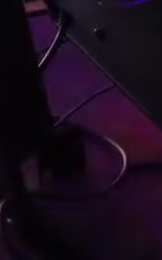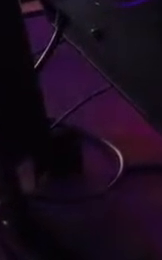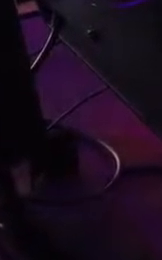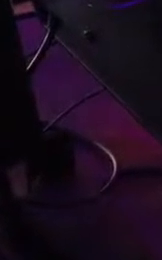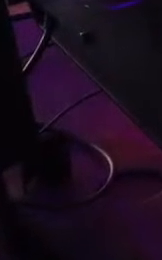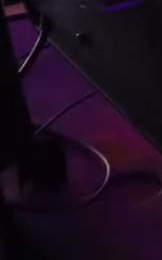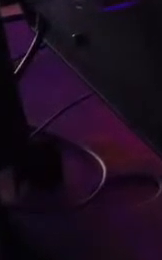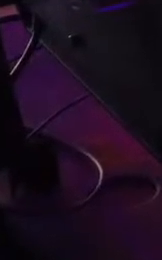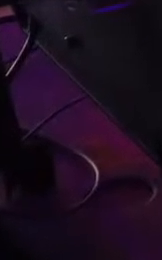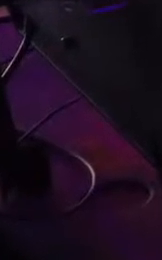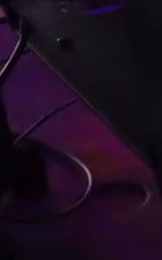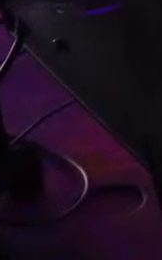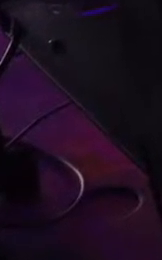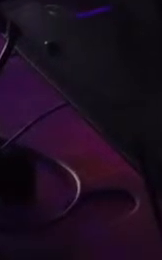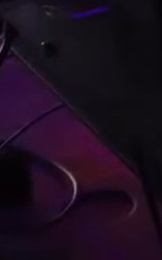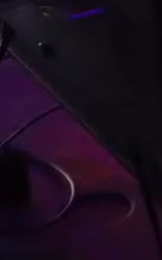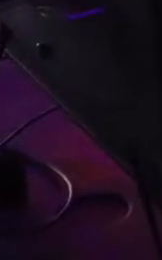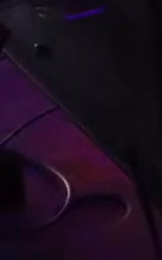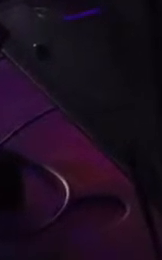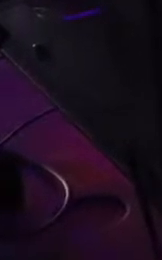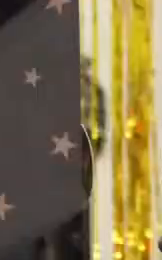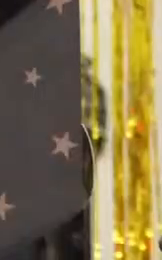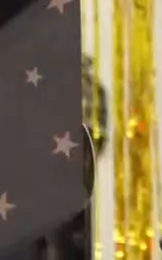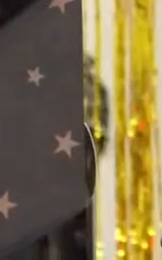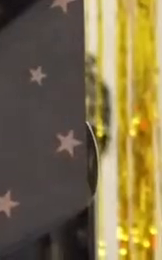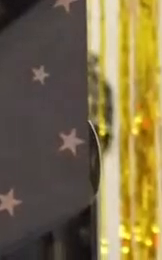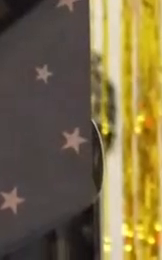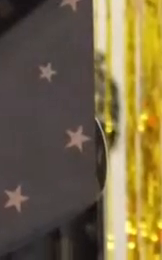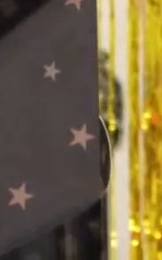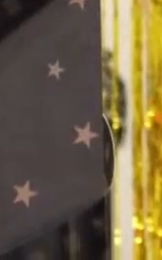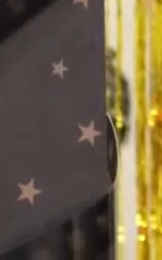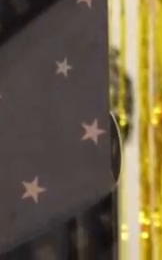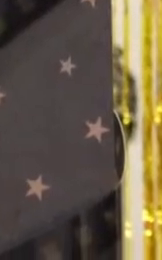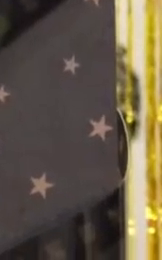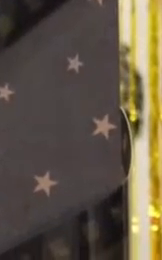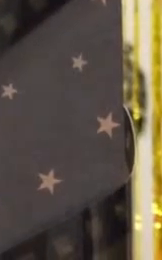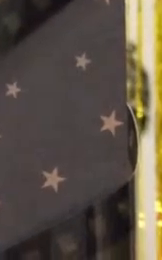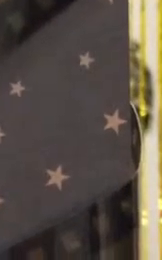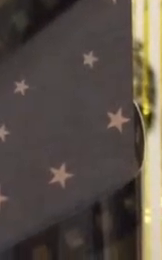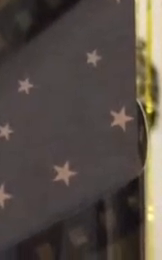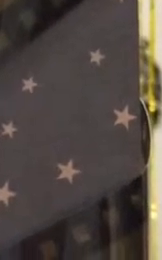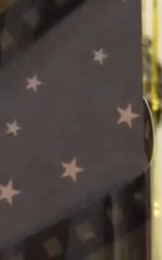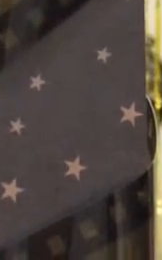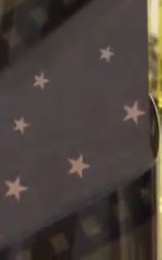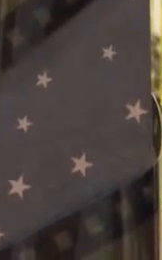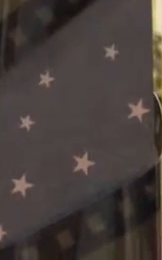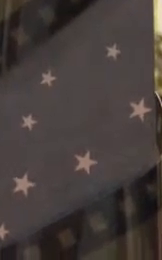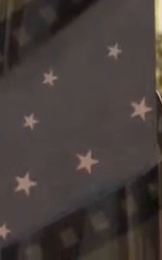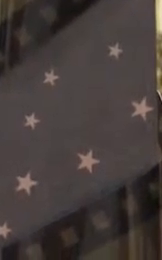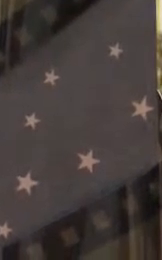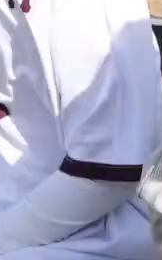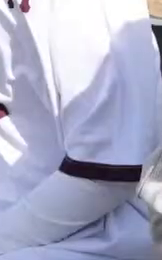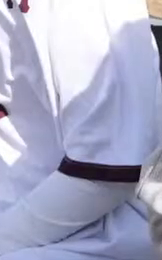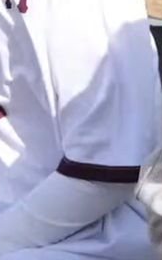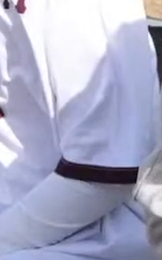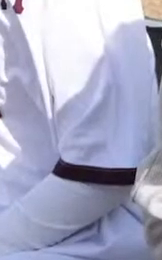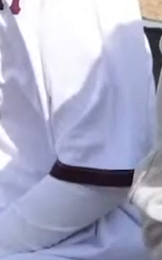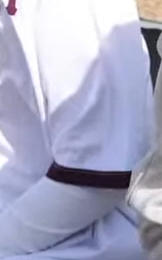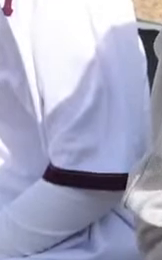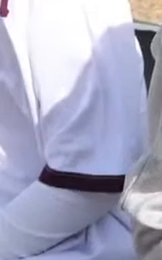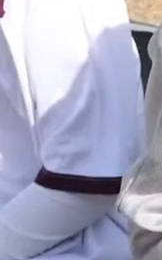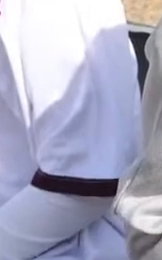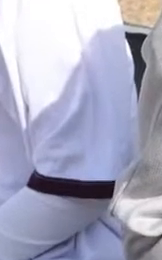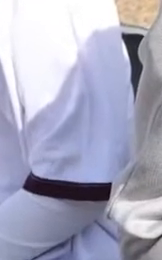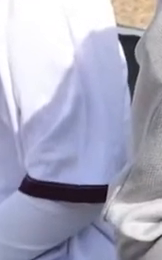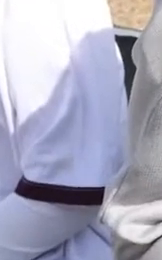video screens. Our graduation ceremony will start shortly at 8 p.m. That's in about 15 minutes.